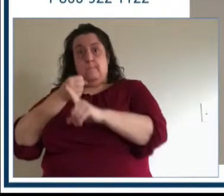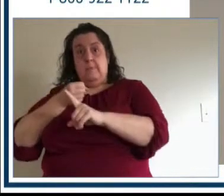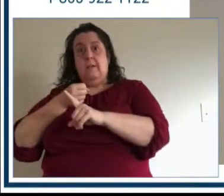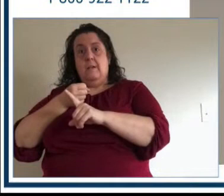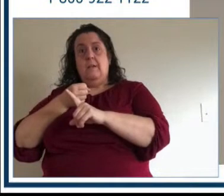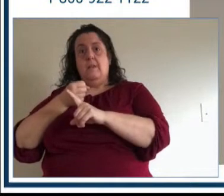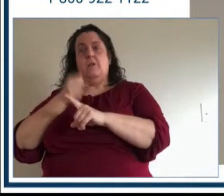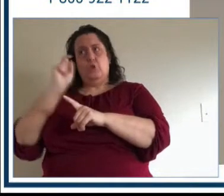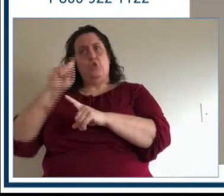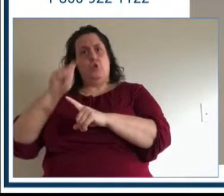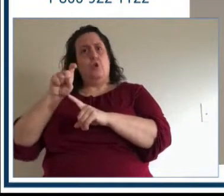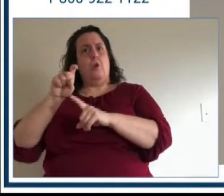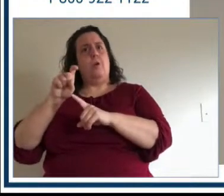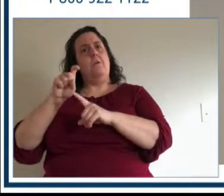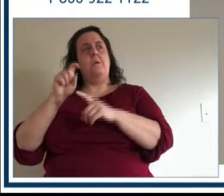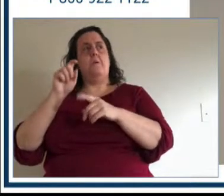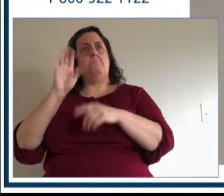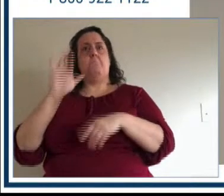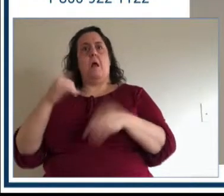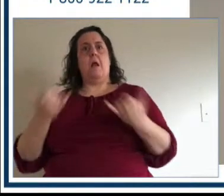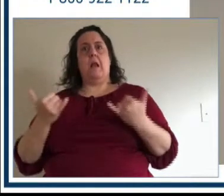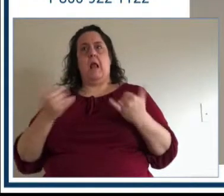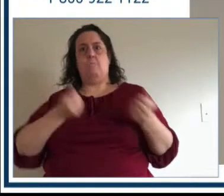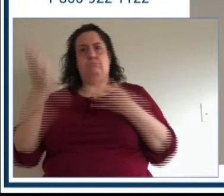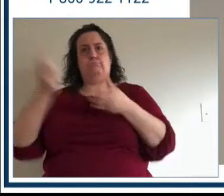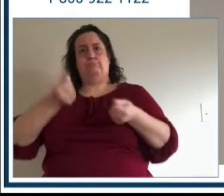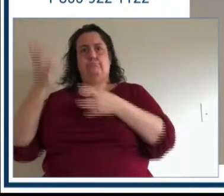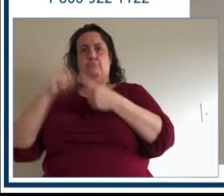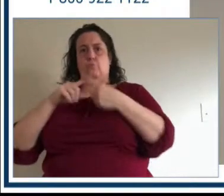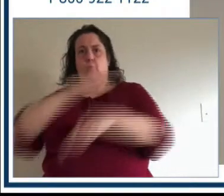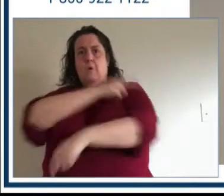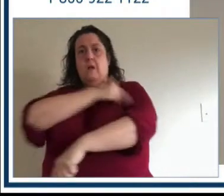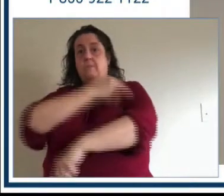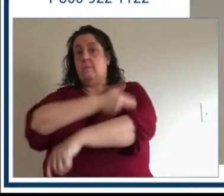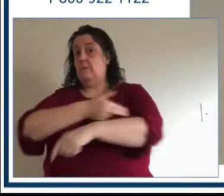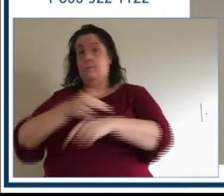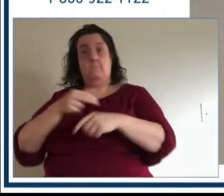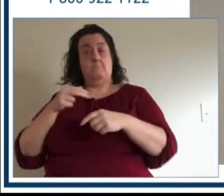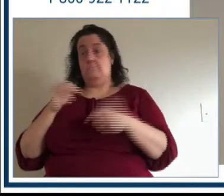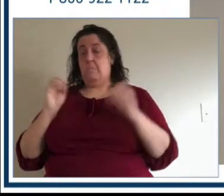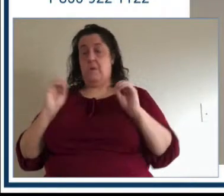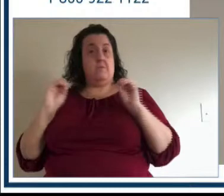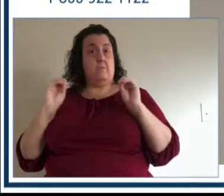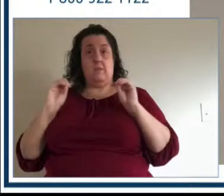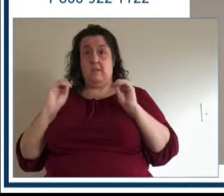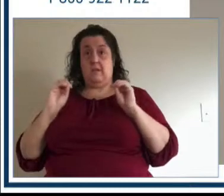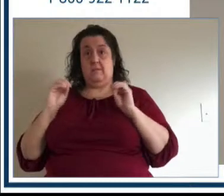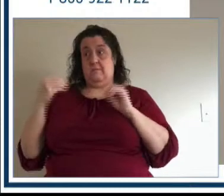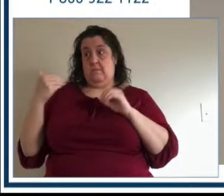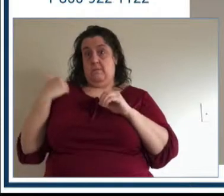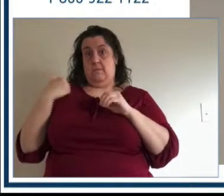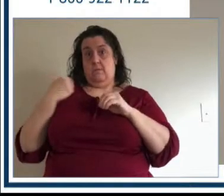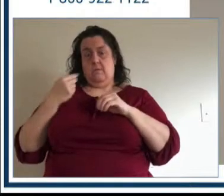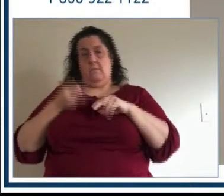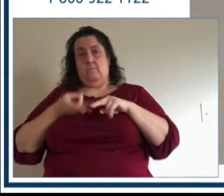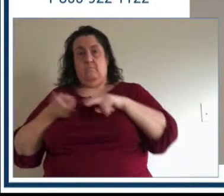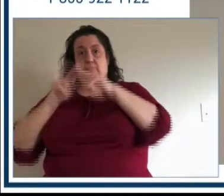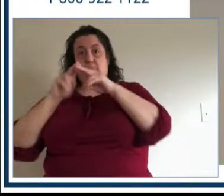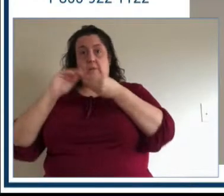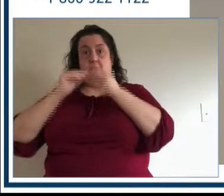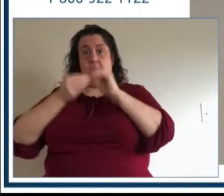started to see hospitalizations. We have seen none at all from the recent cases. The last hospitalization we had was December